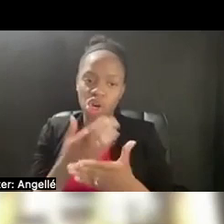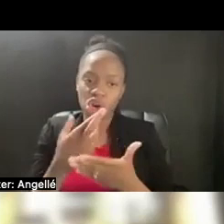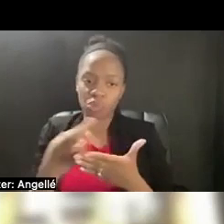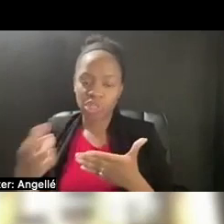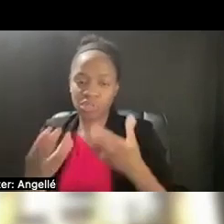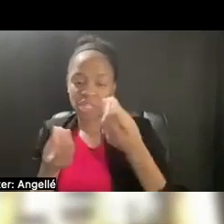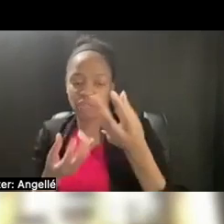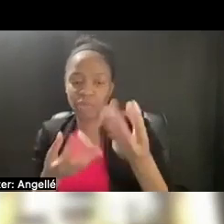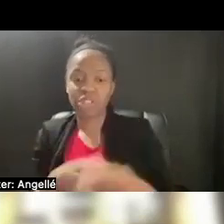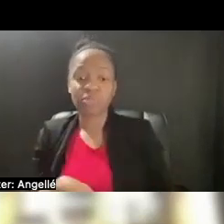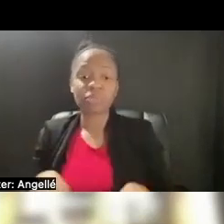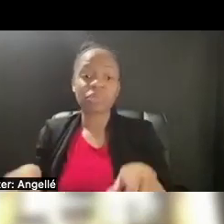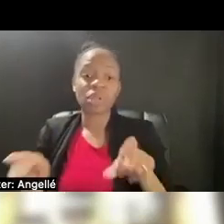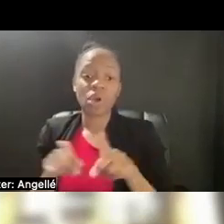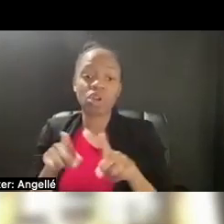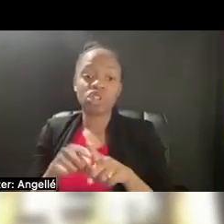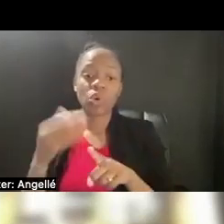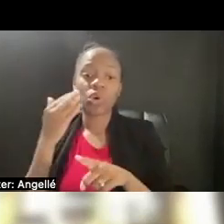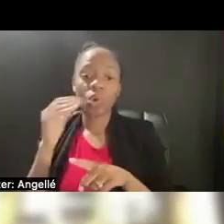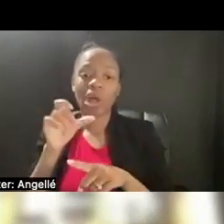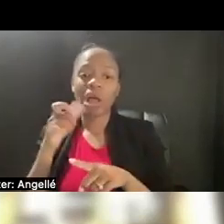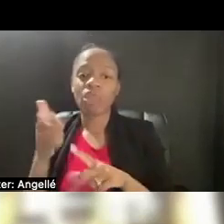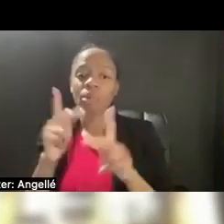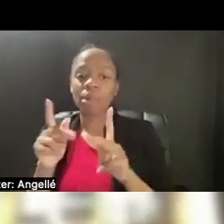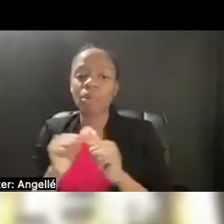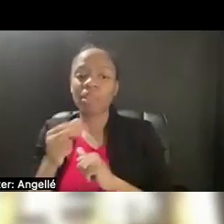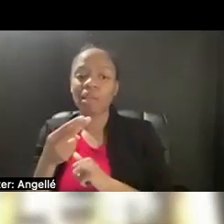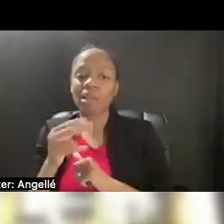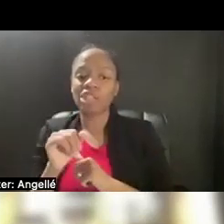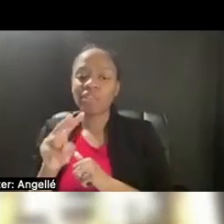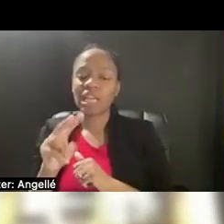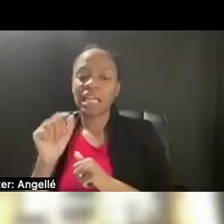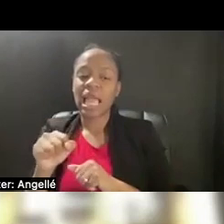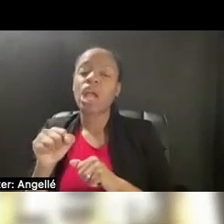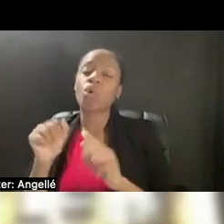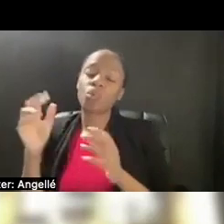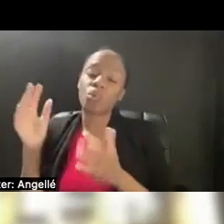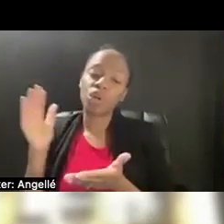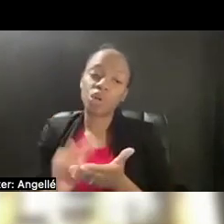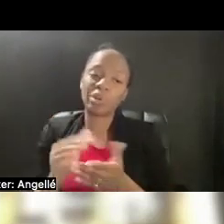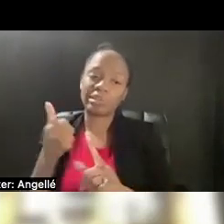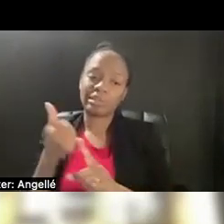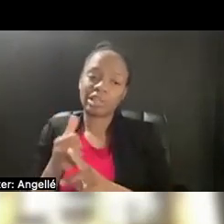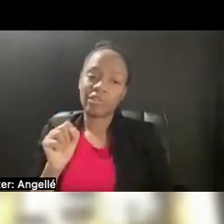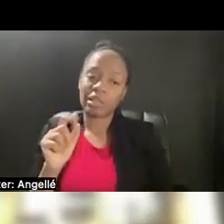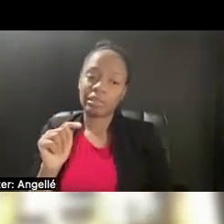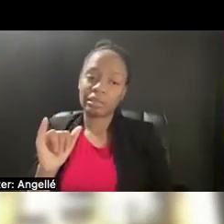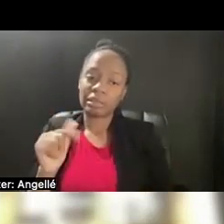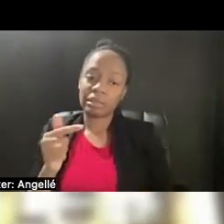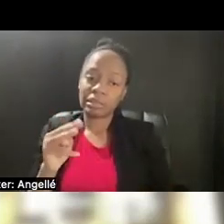with HIV decreases self-stigma and can really impact overall health and health outcomes. What happens